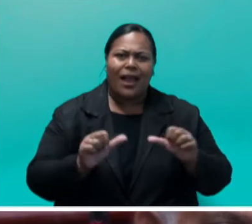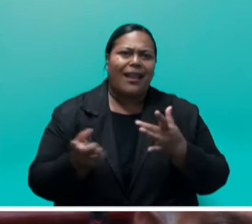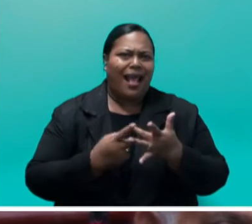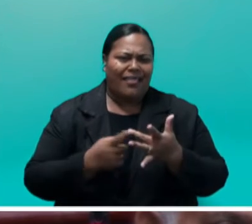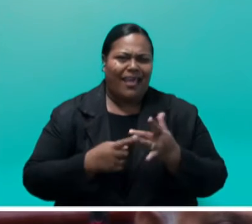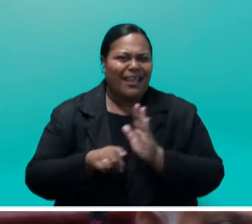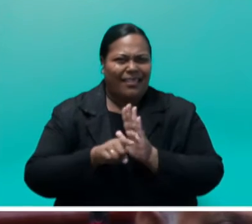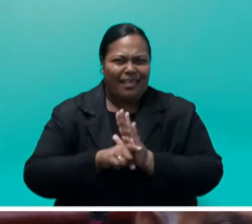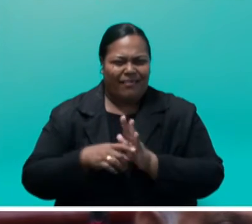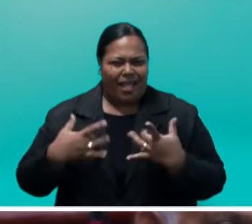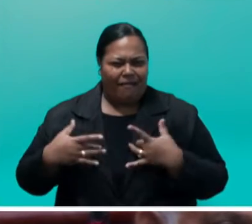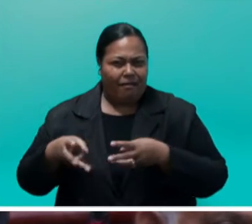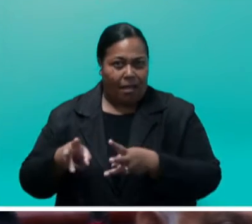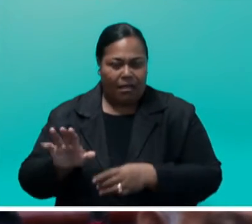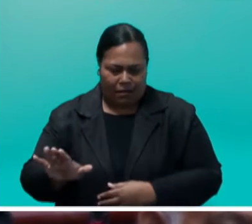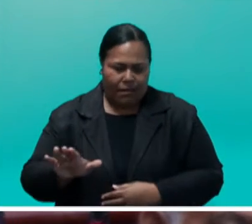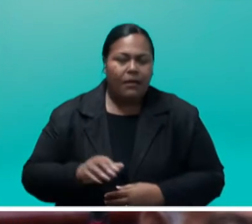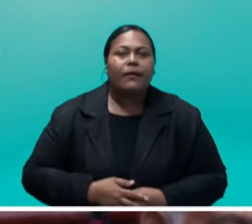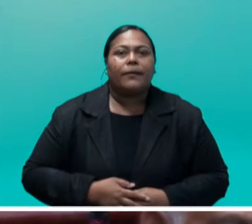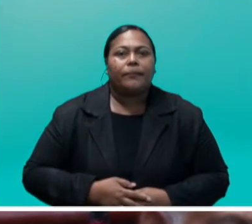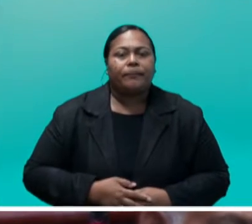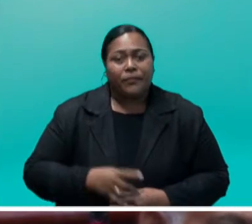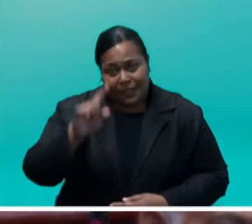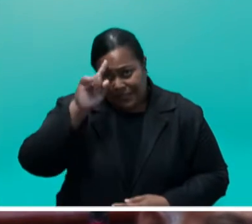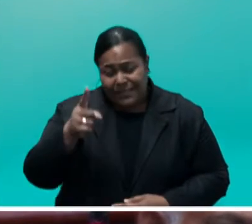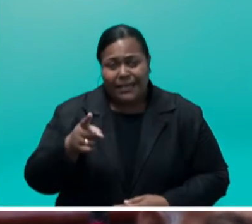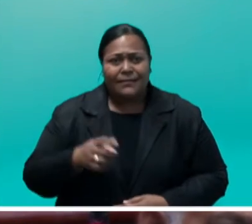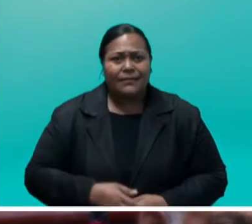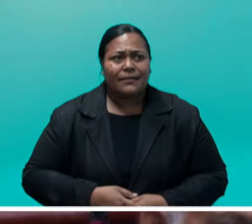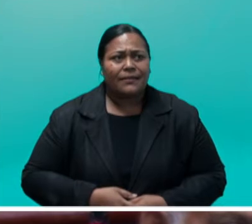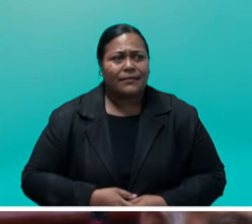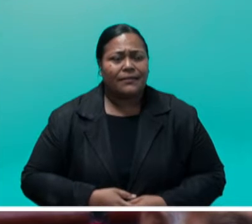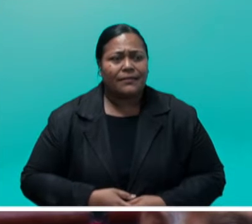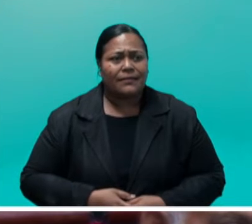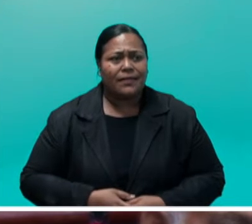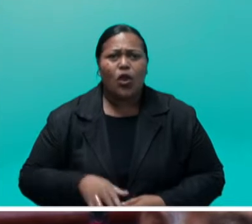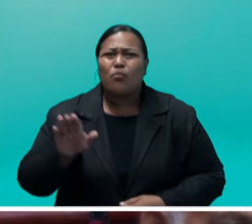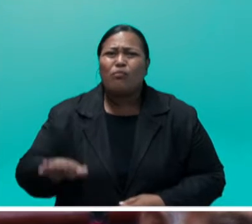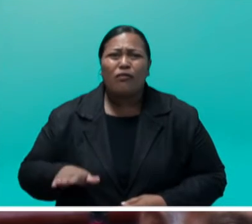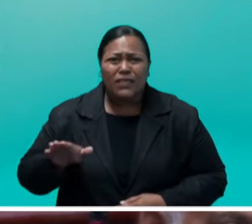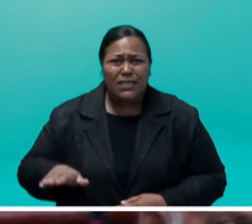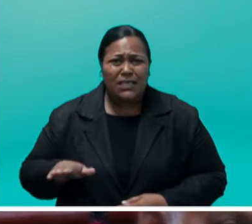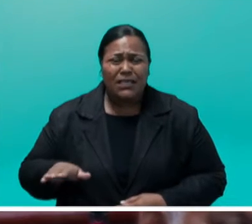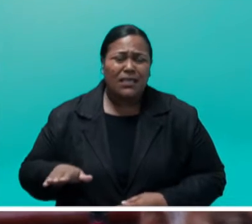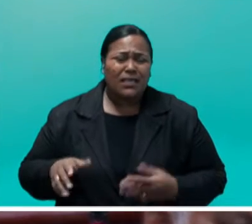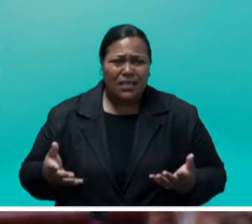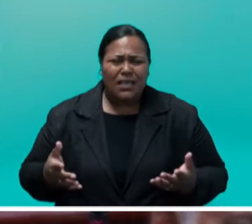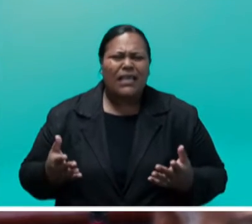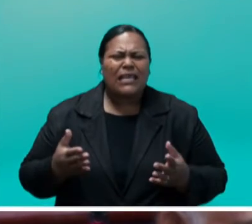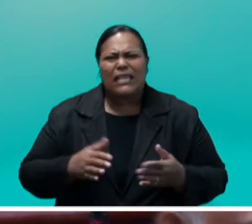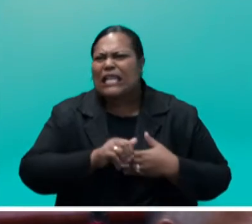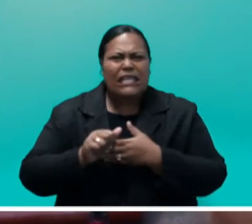Mr. Speaker, sir, as we understand, poverty leads to many other social ills, such as drug and